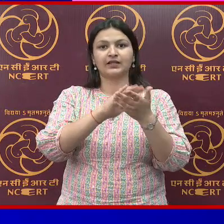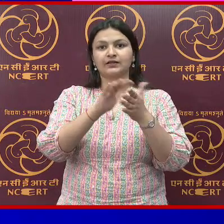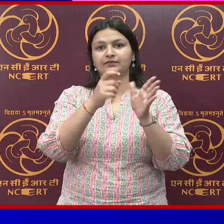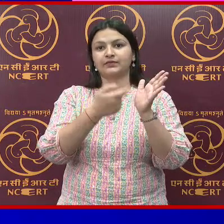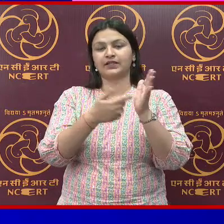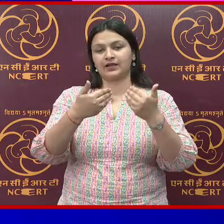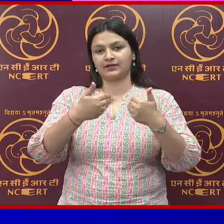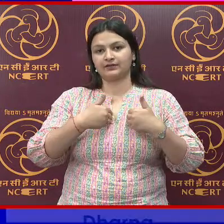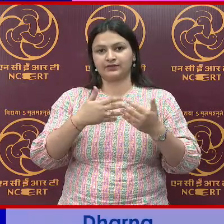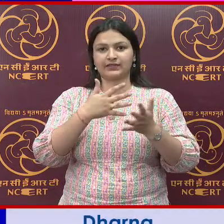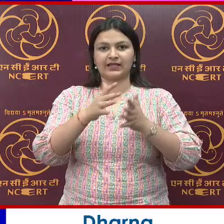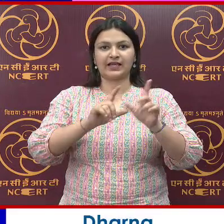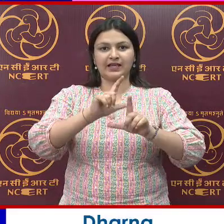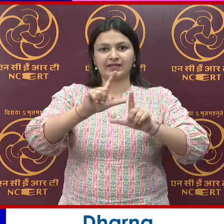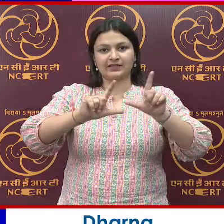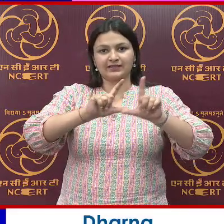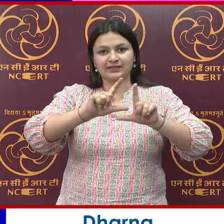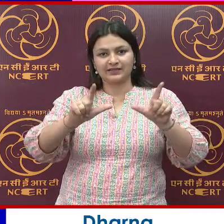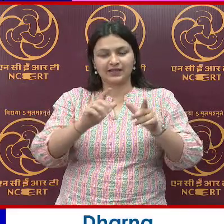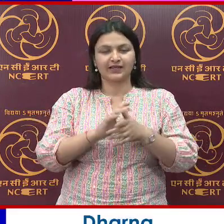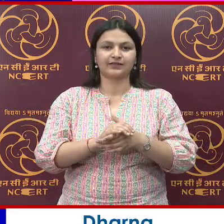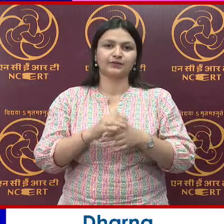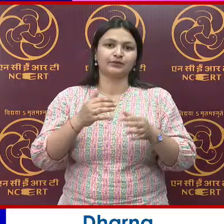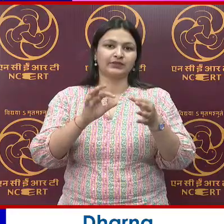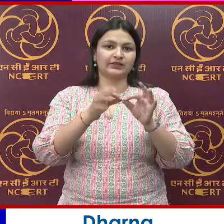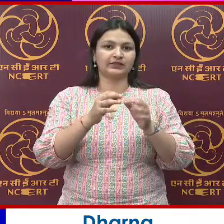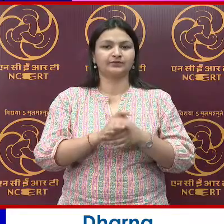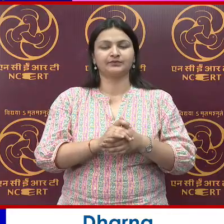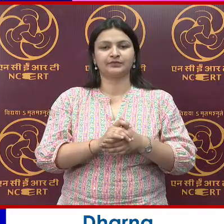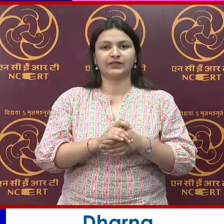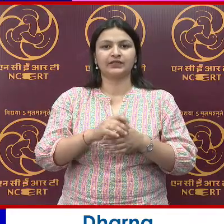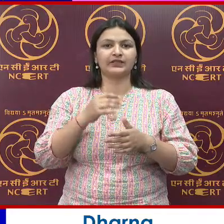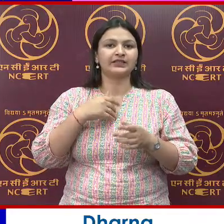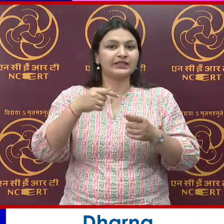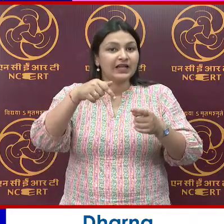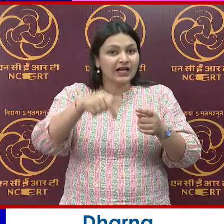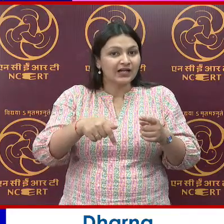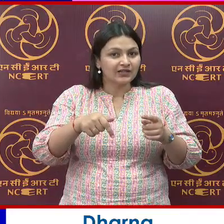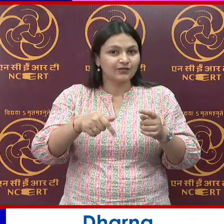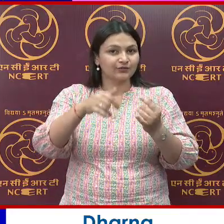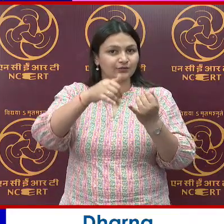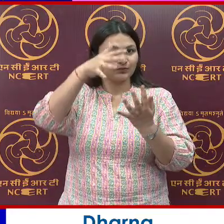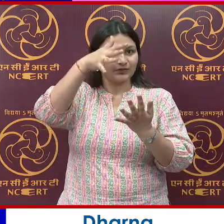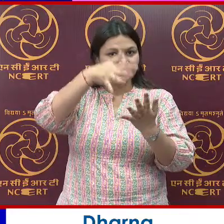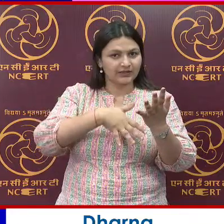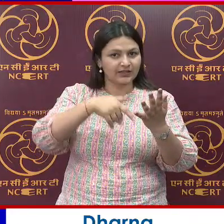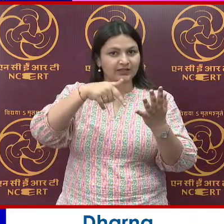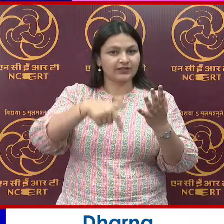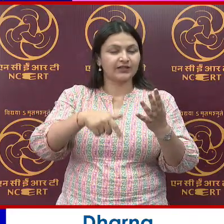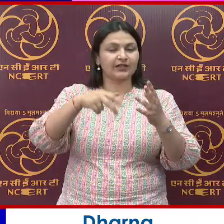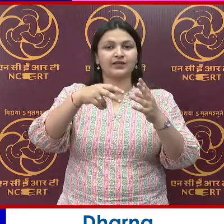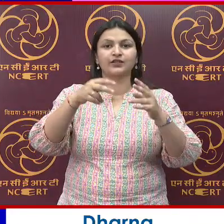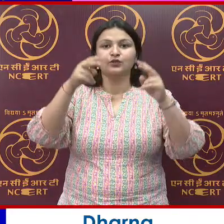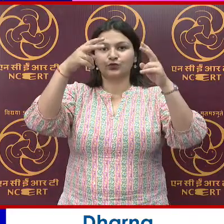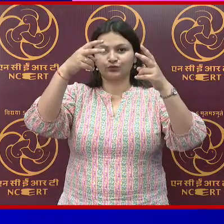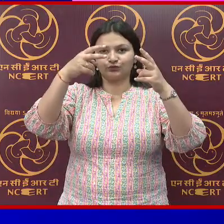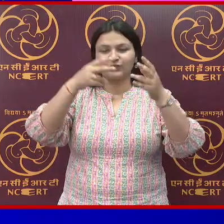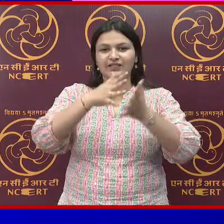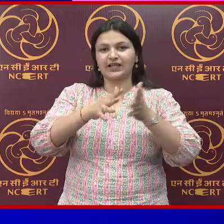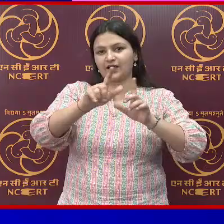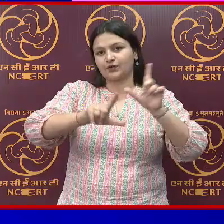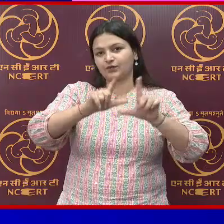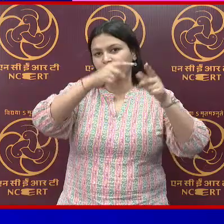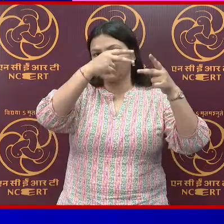she is from ISL, Indian Sign Language, and she will tell you each and everything about today's topic in her